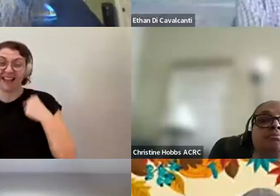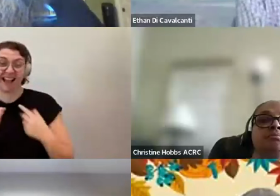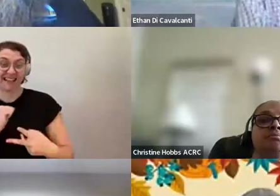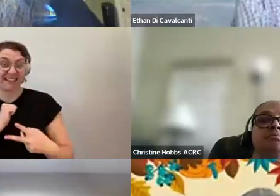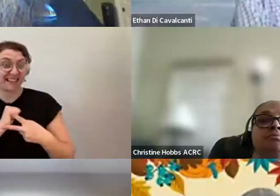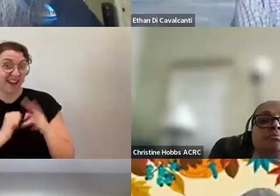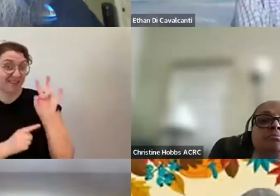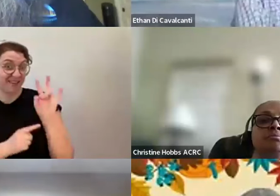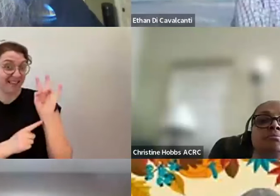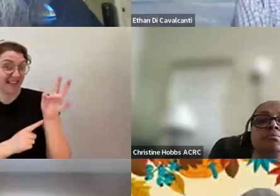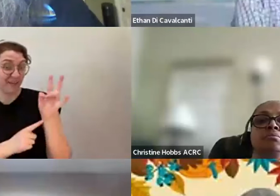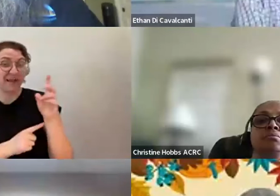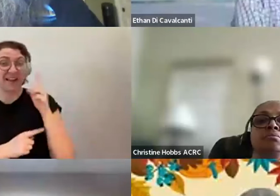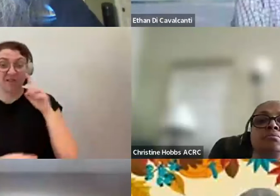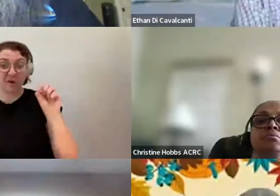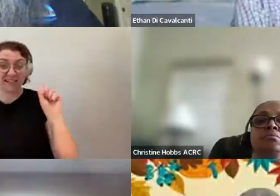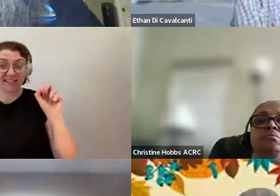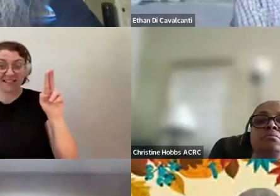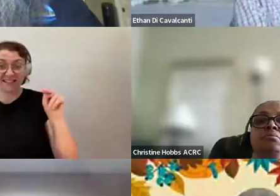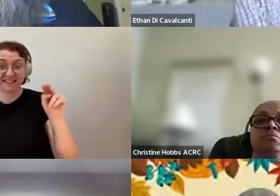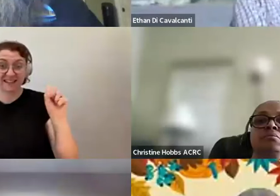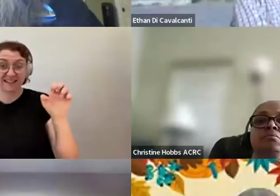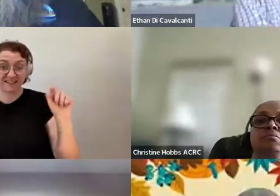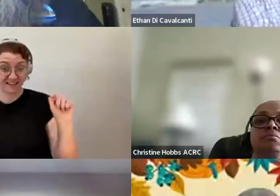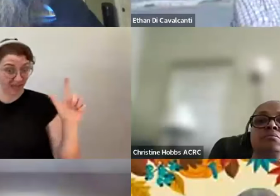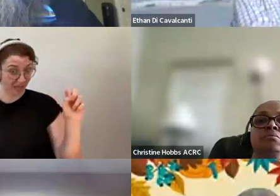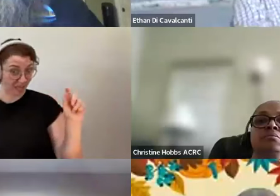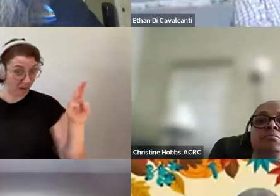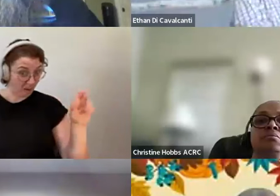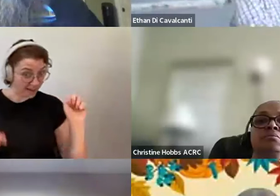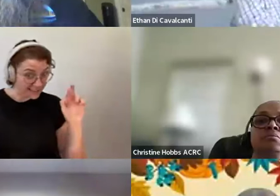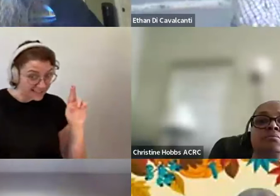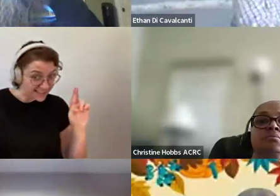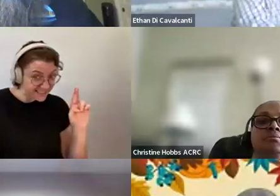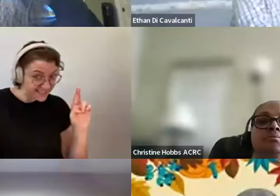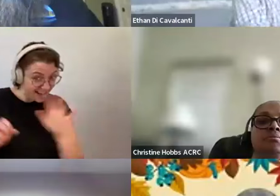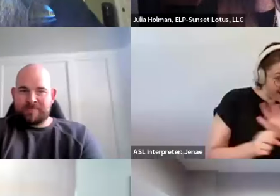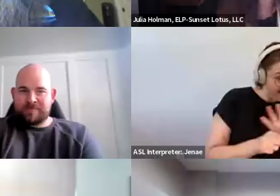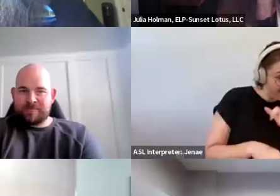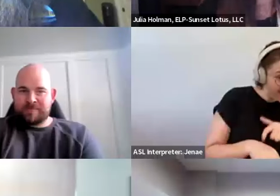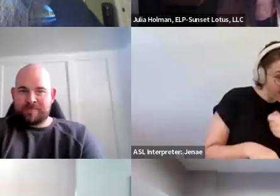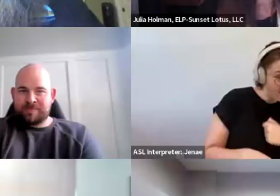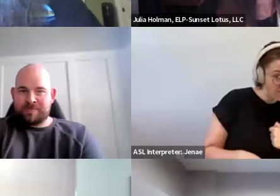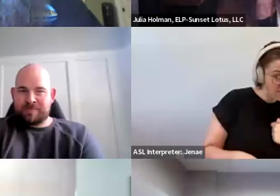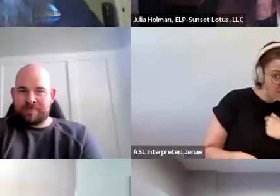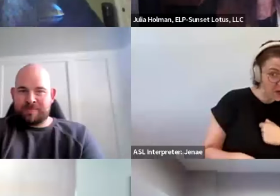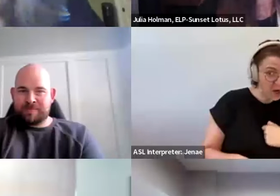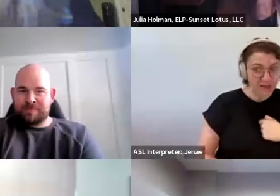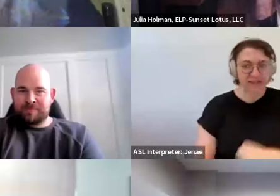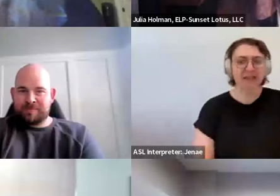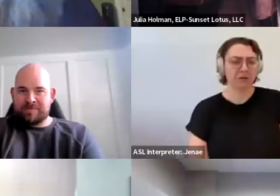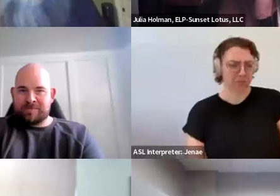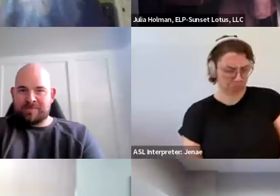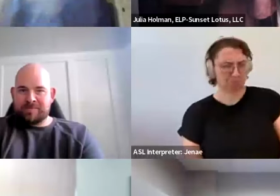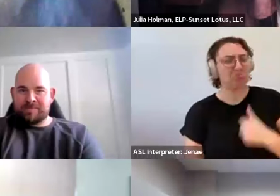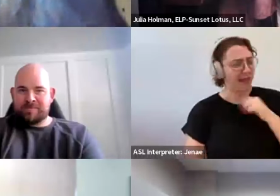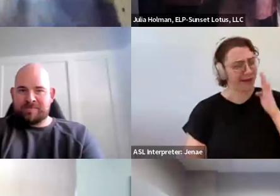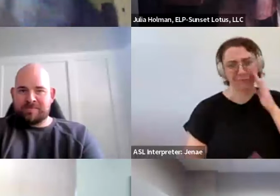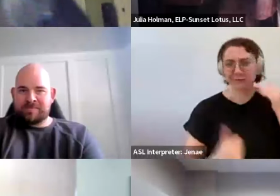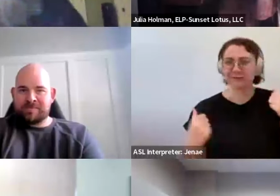for Sunset Lotus. Can you guys get it done? I hope. I'm sorry. I certainly will